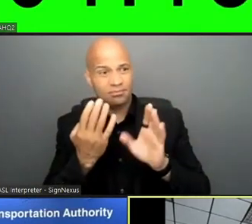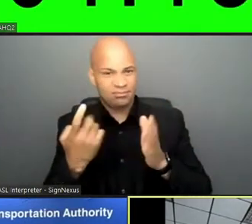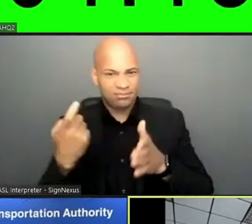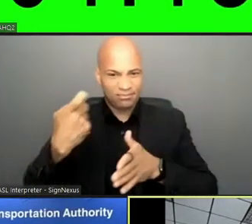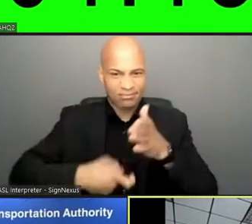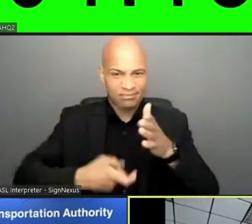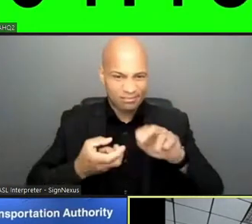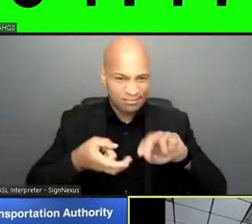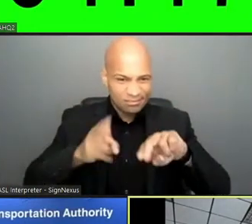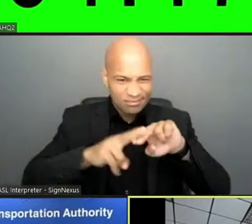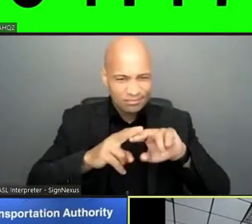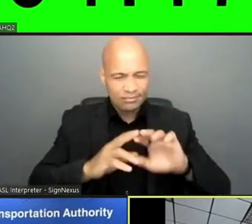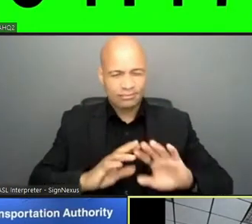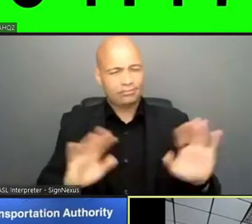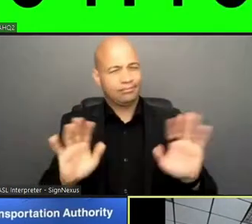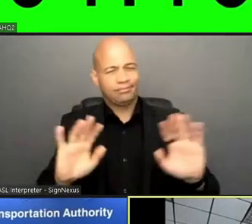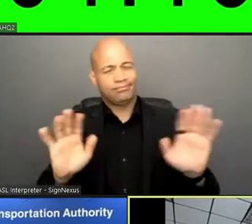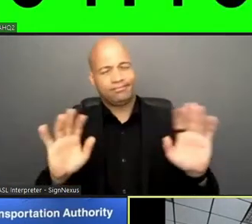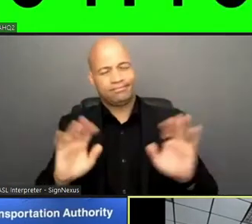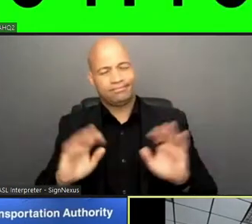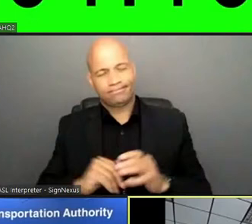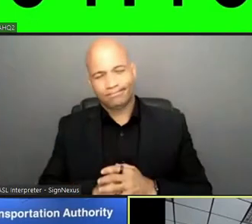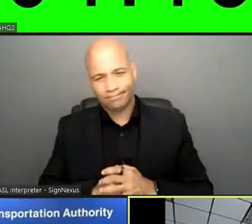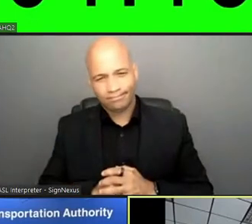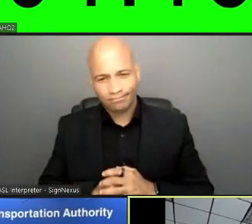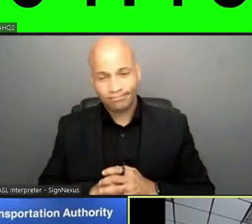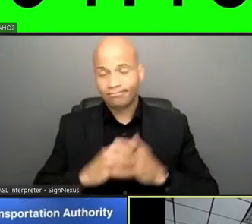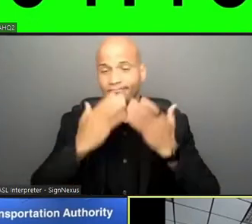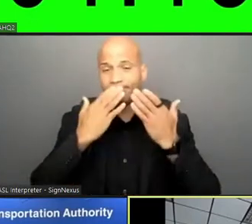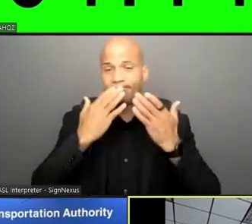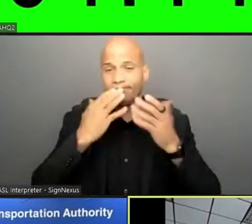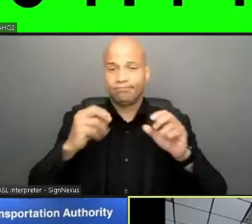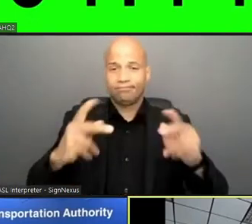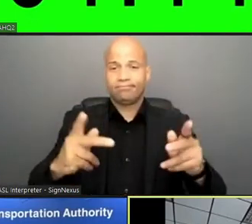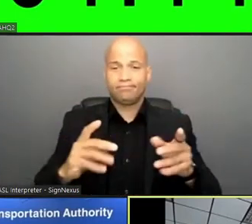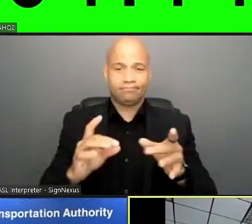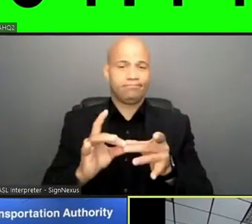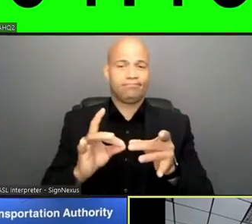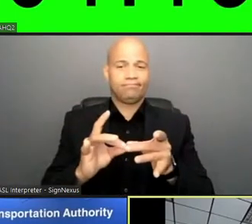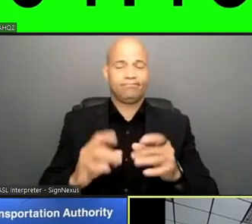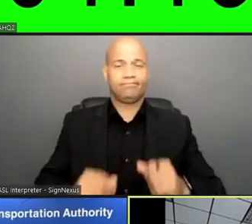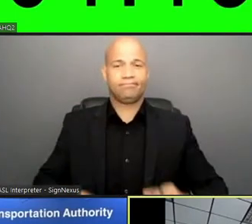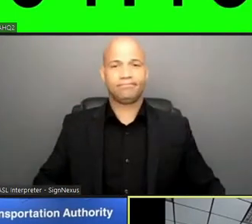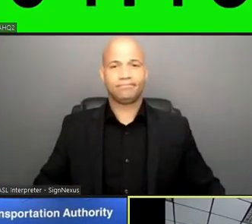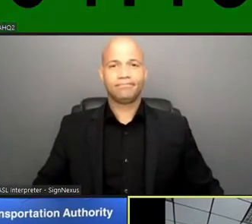and costs to bus travel thank you for the opportunity to comment